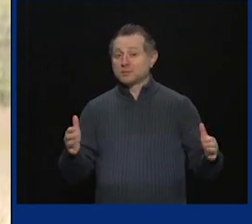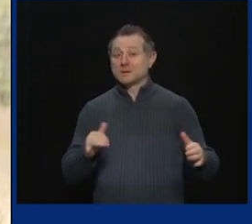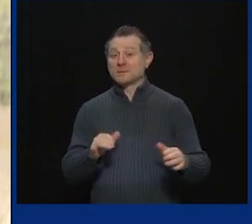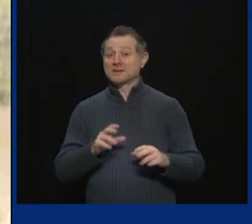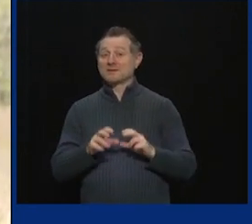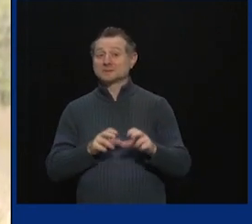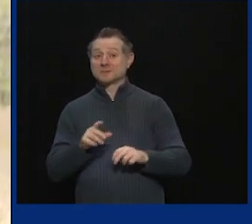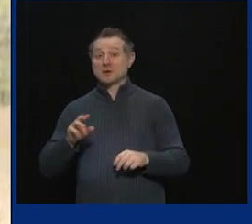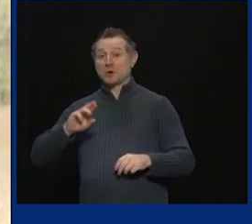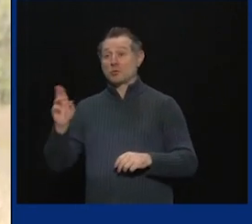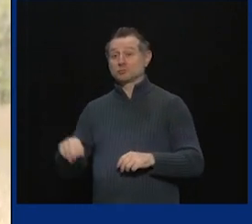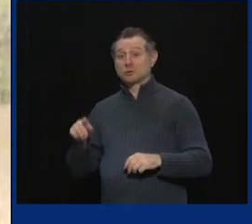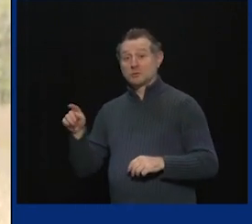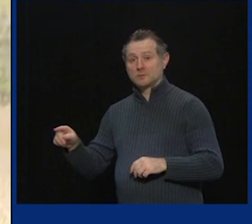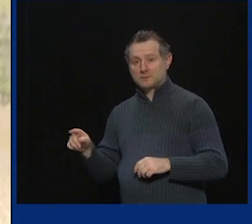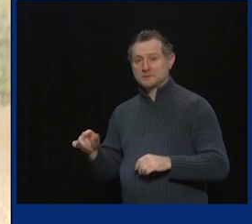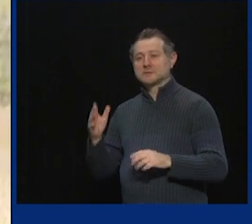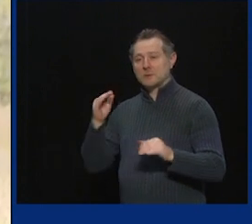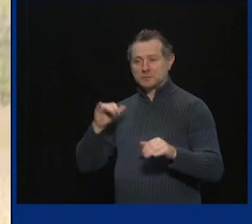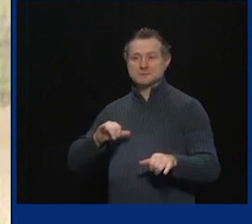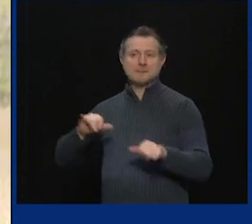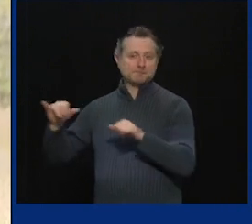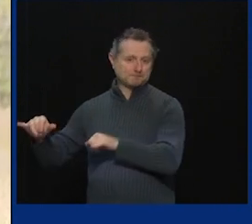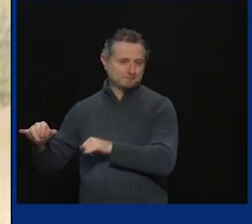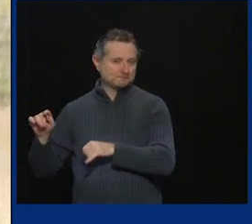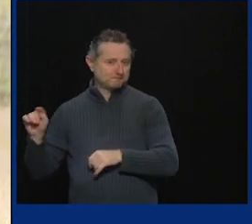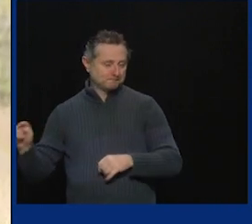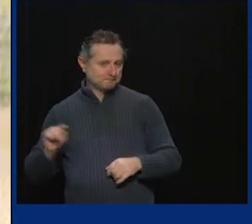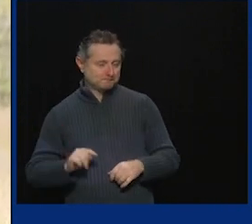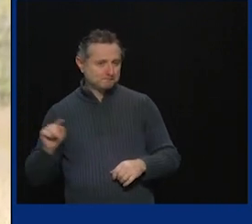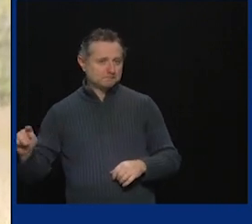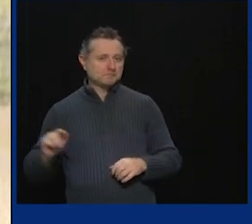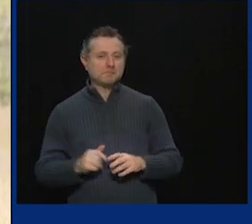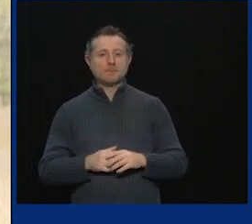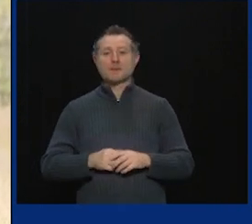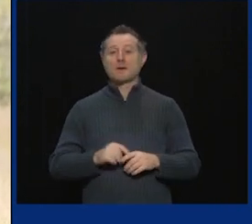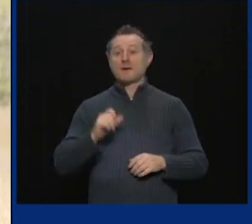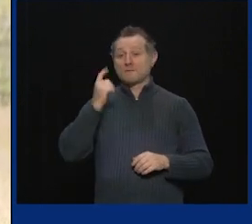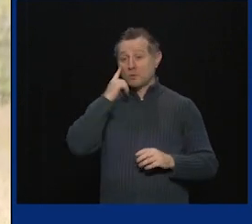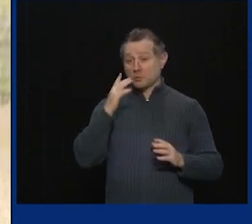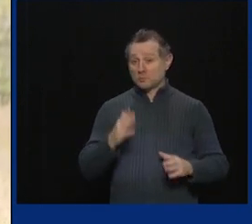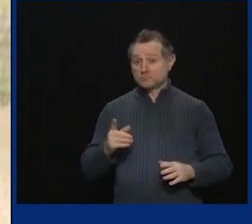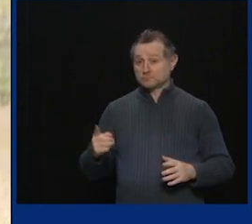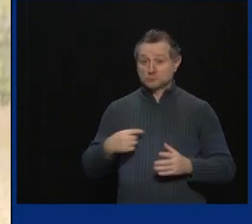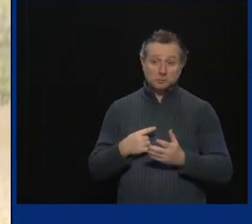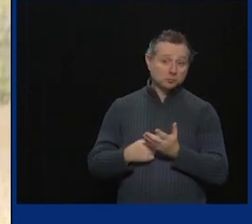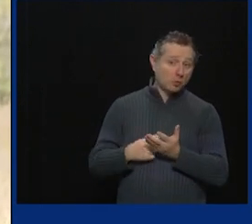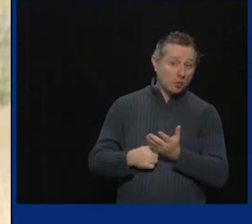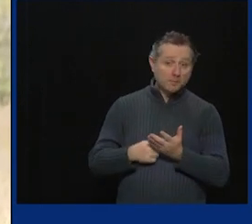the same. And the governor talked about our activities with forklift trucks.